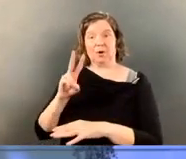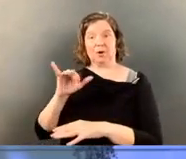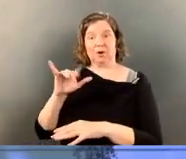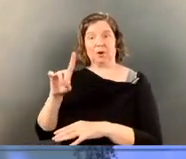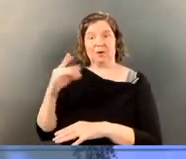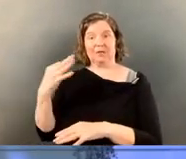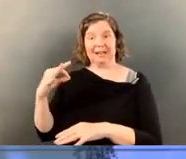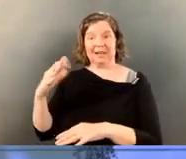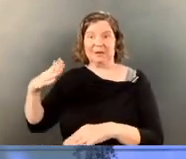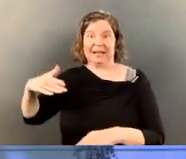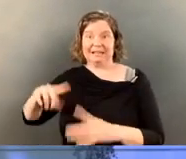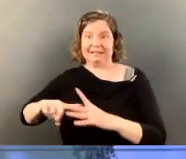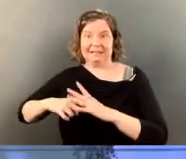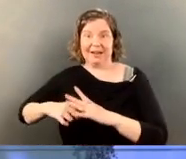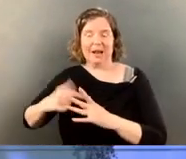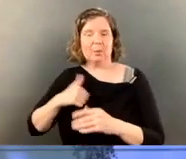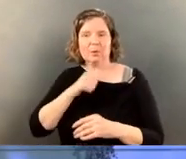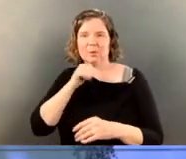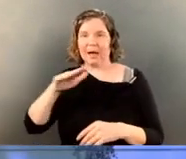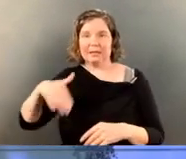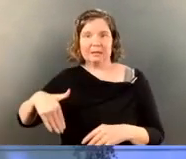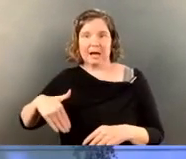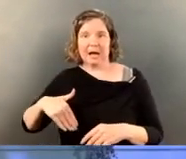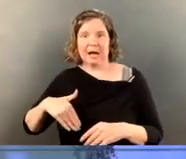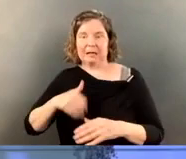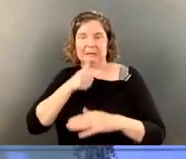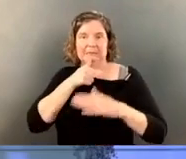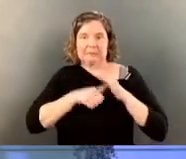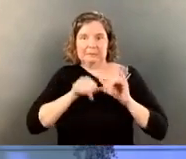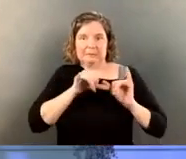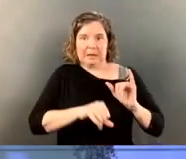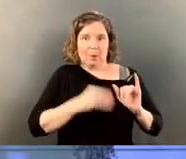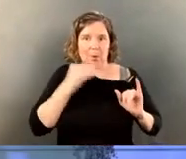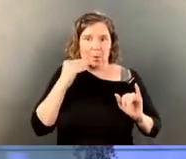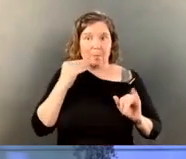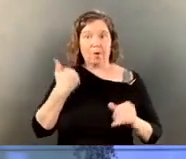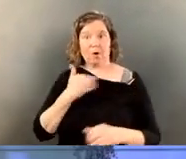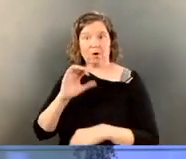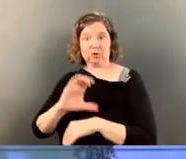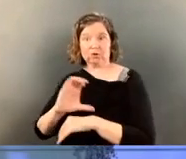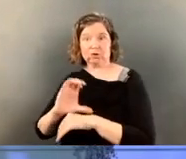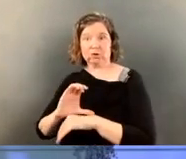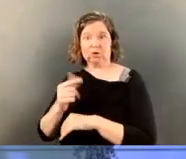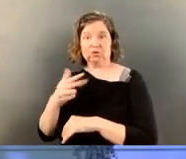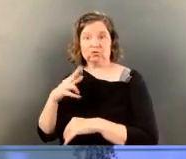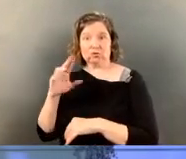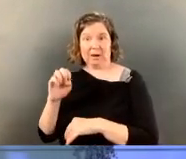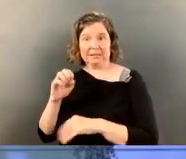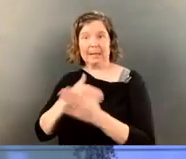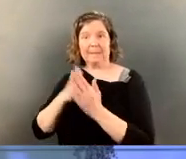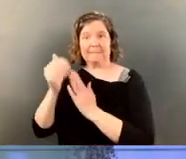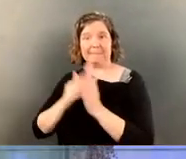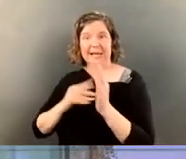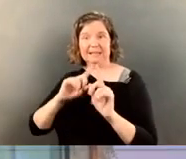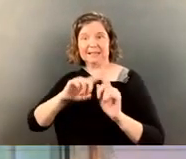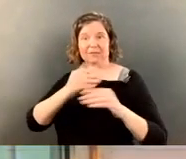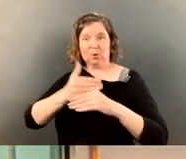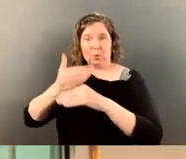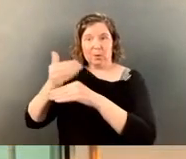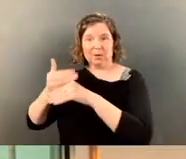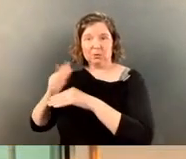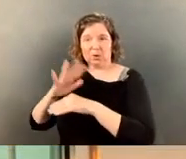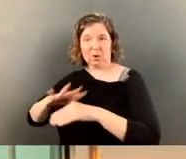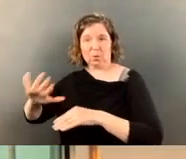not yet a thing and we were not yet sheltering at home, our church, Grace, painted these windows